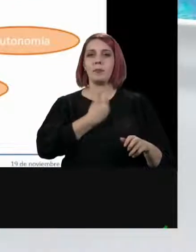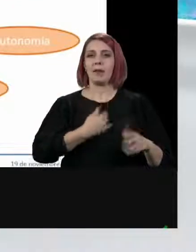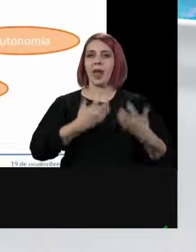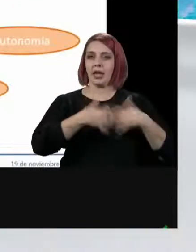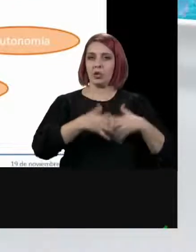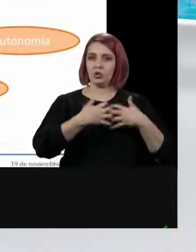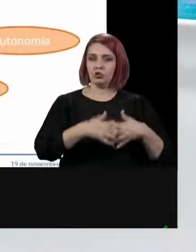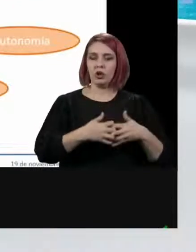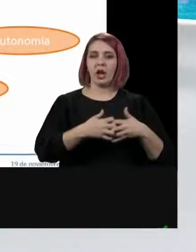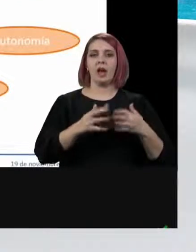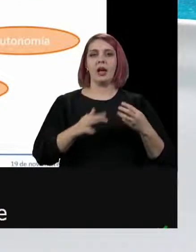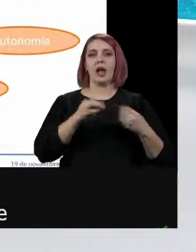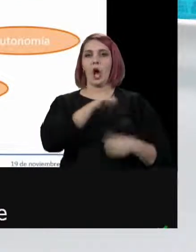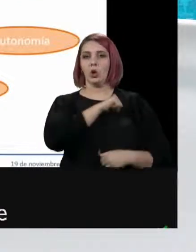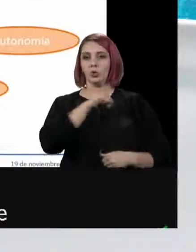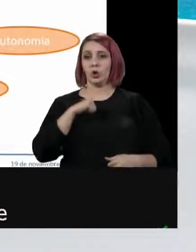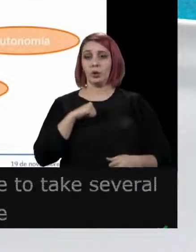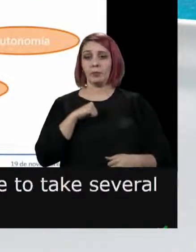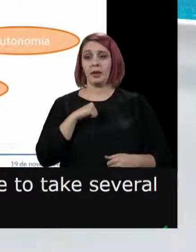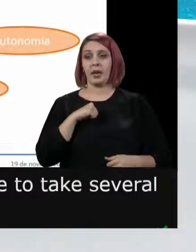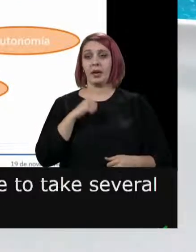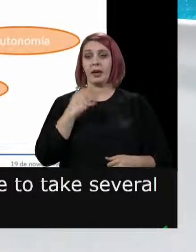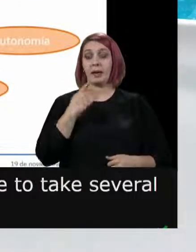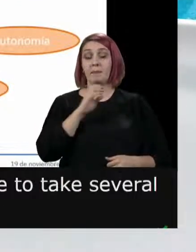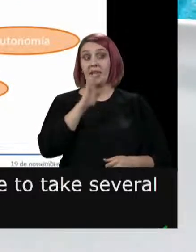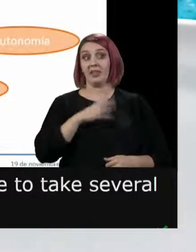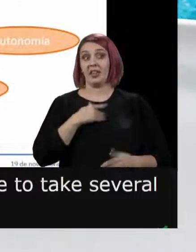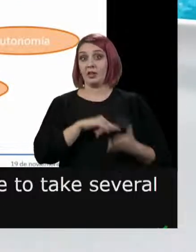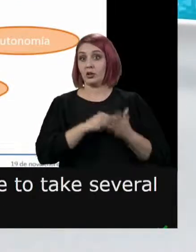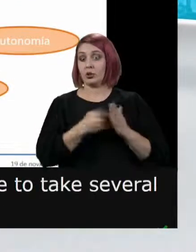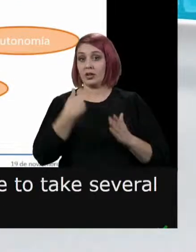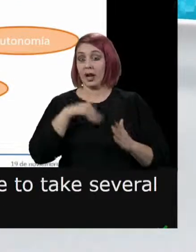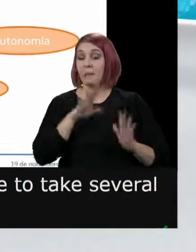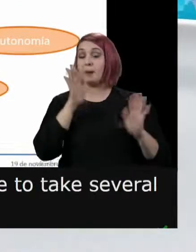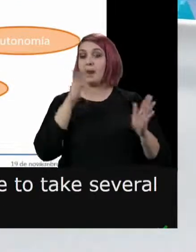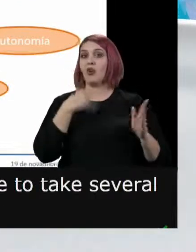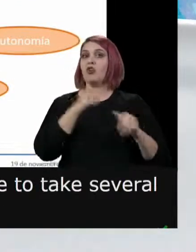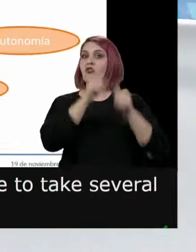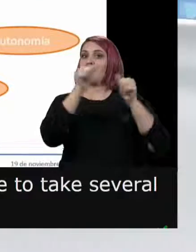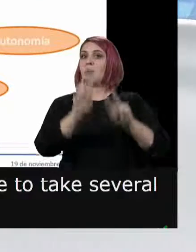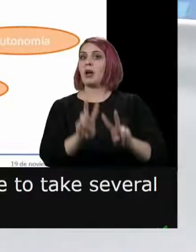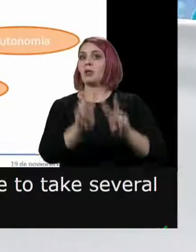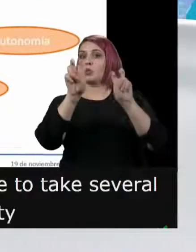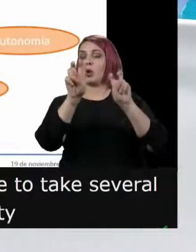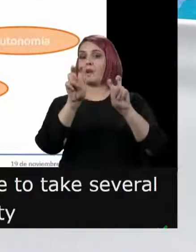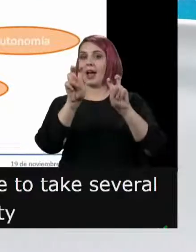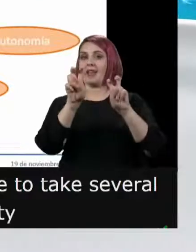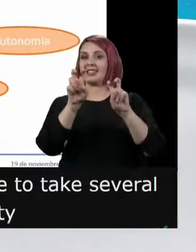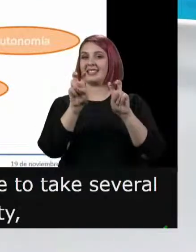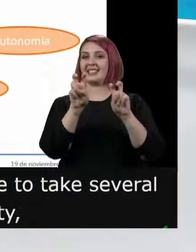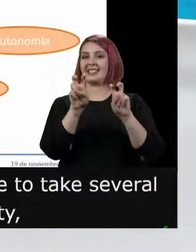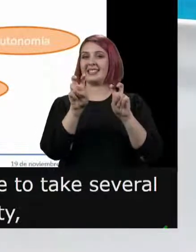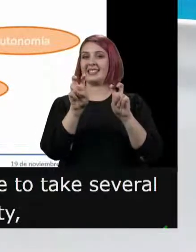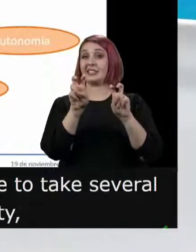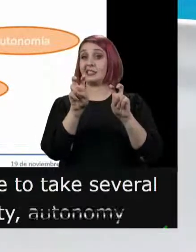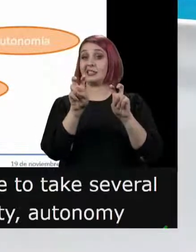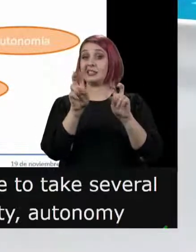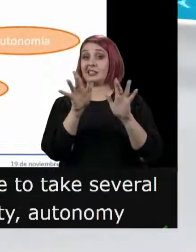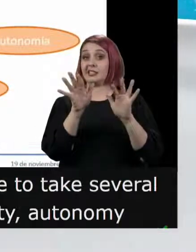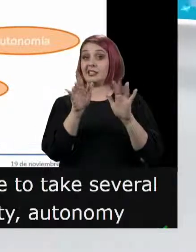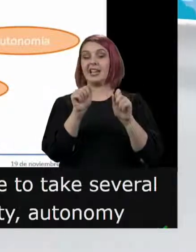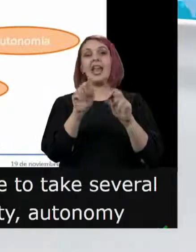design, industrial property, autonomy, that seem to be solved, but given